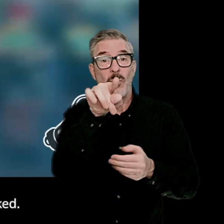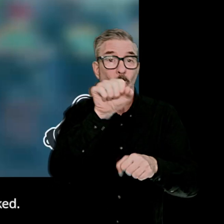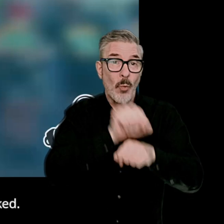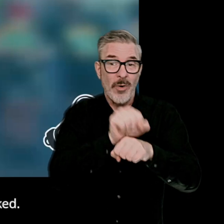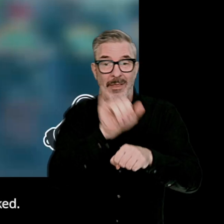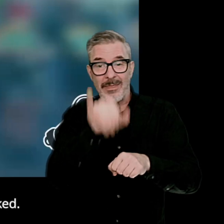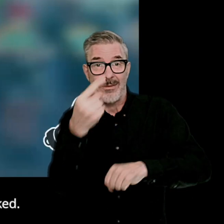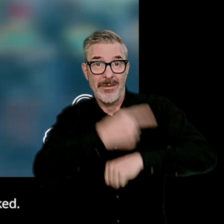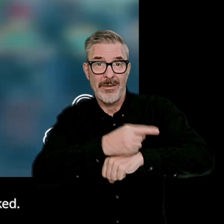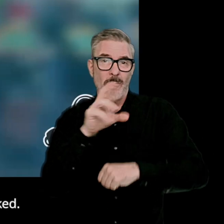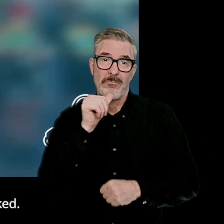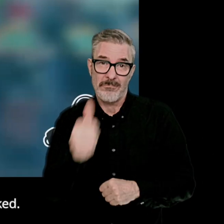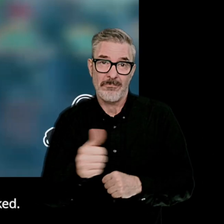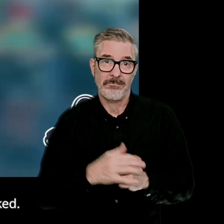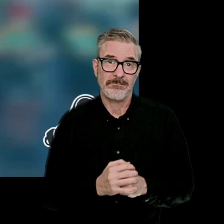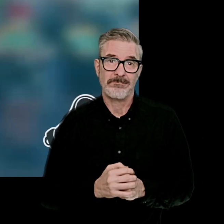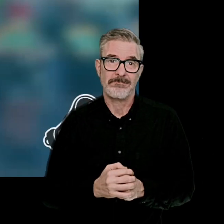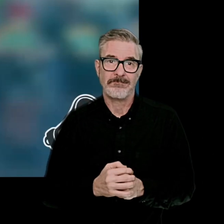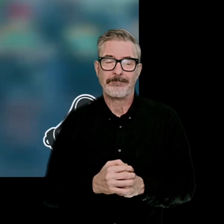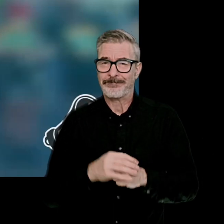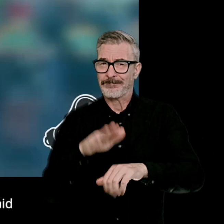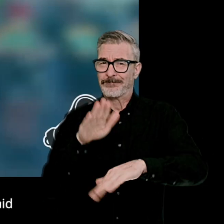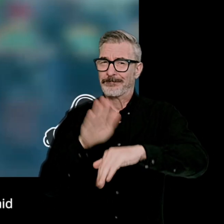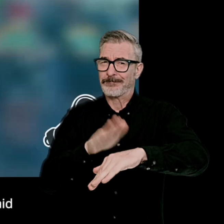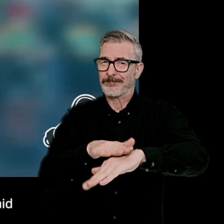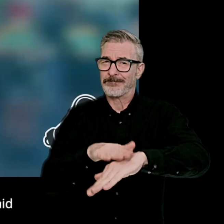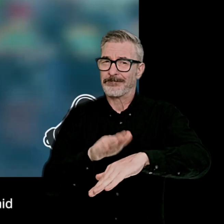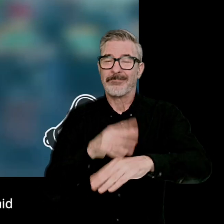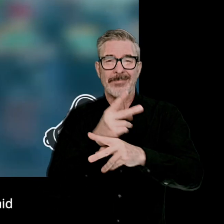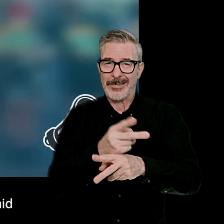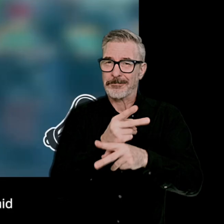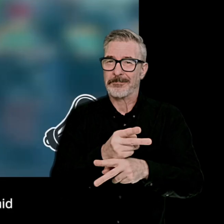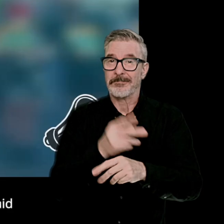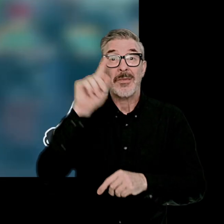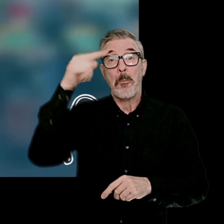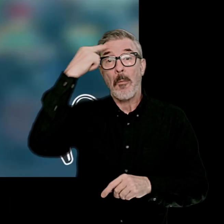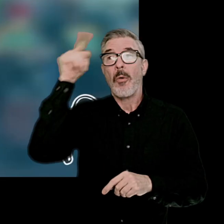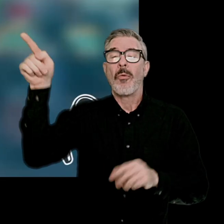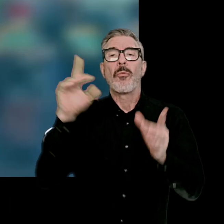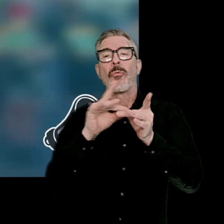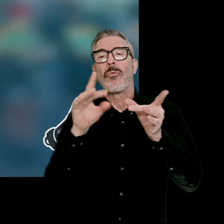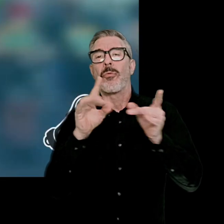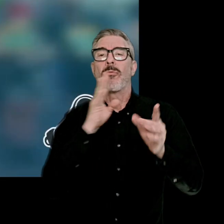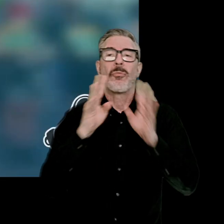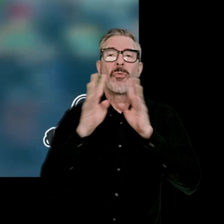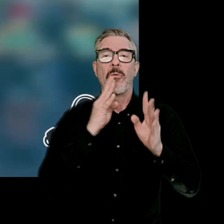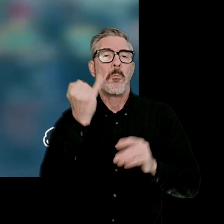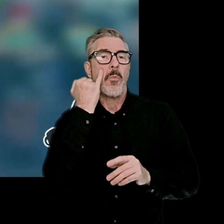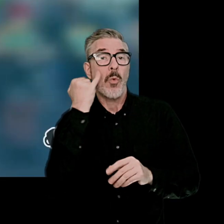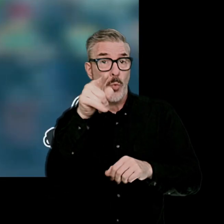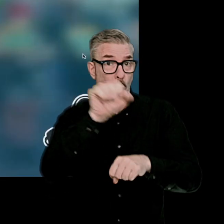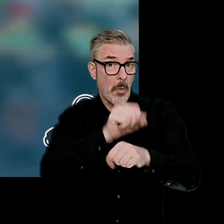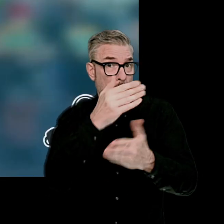down how many hours you worked. And write down if you also have been paid an average day's pay.